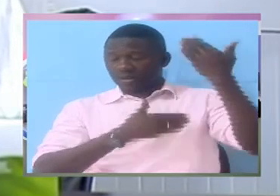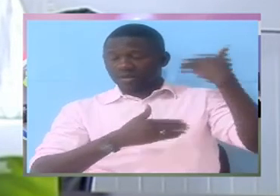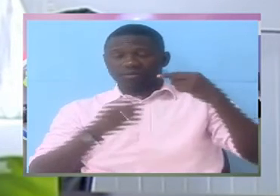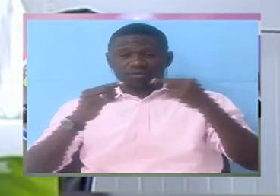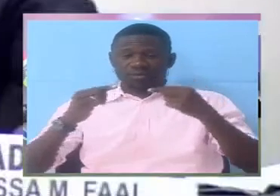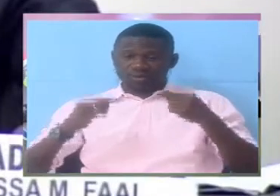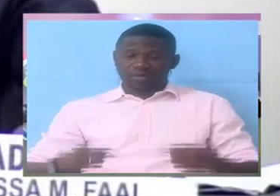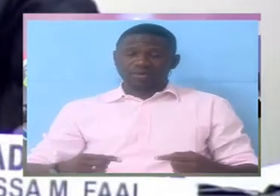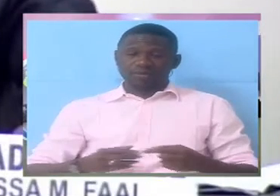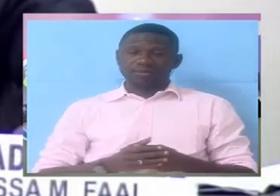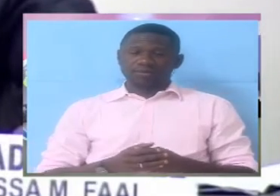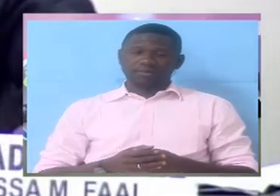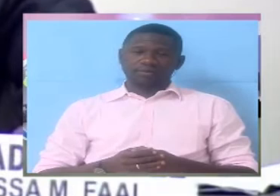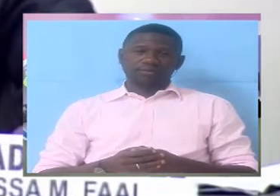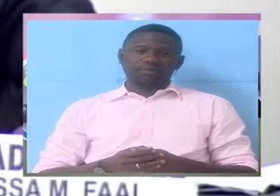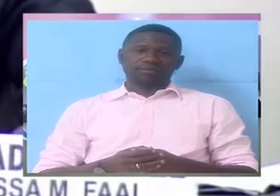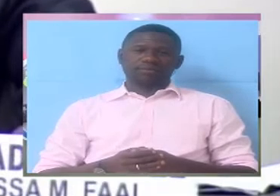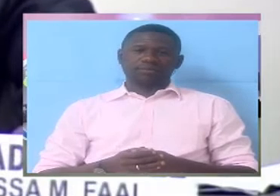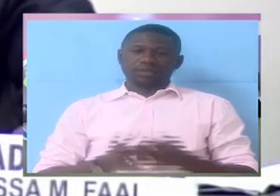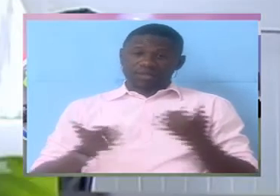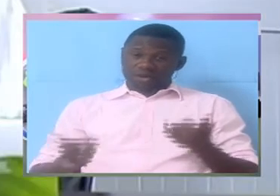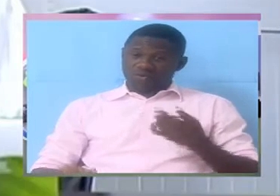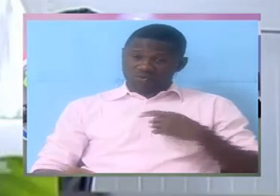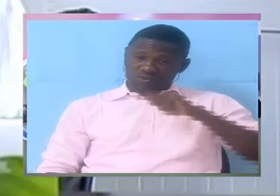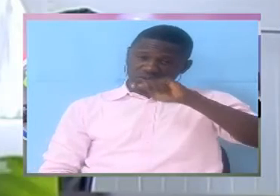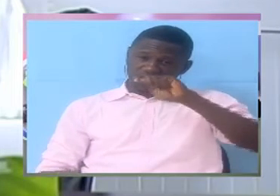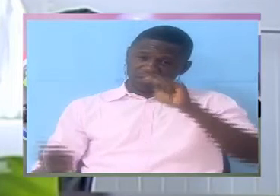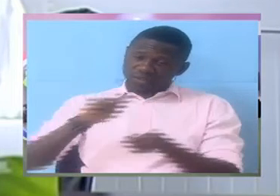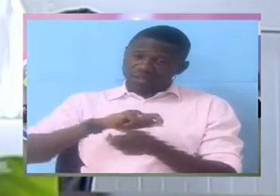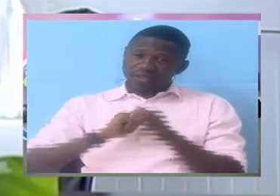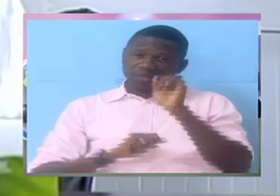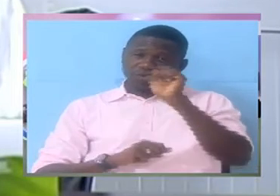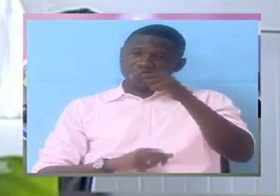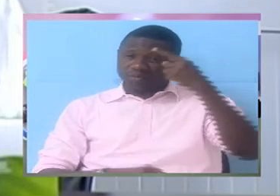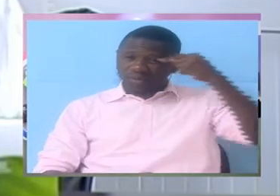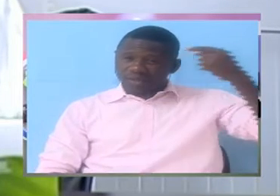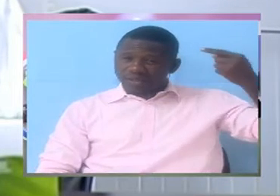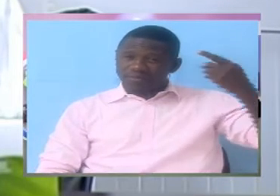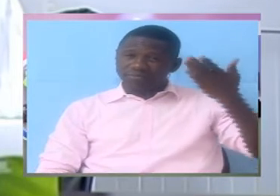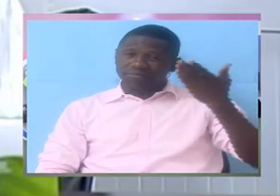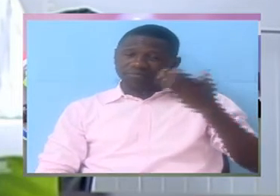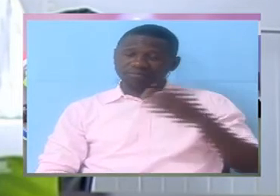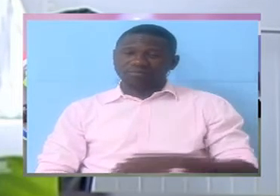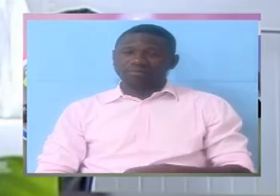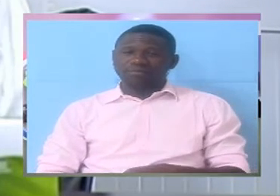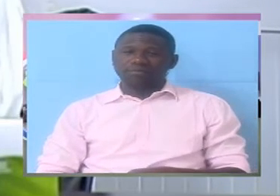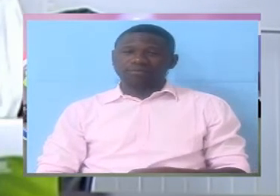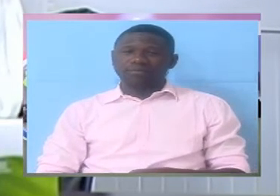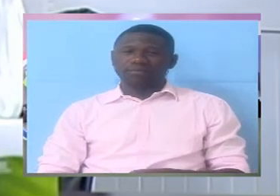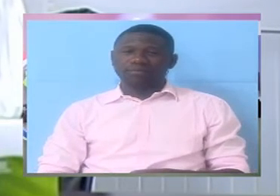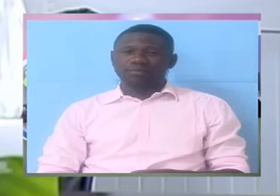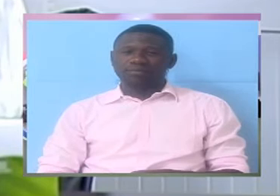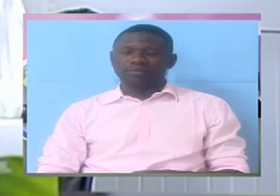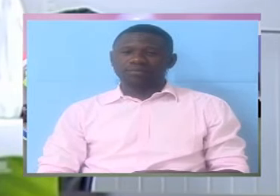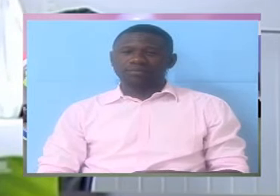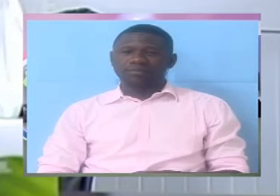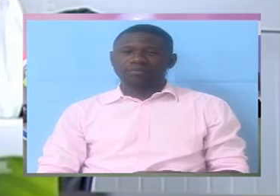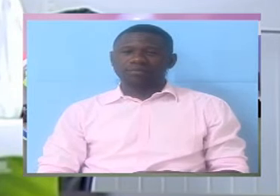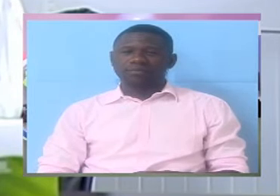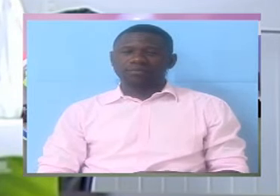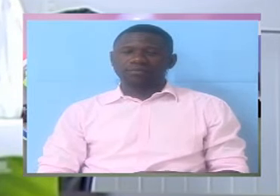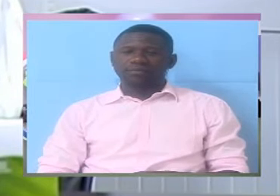Are you changing your mind? For you left hakilo nyin falin nalaba. Well, counsel, I don't